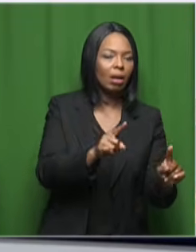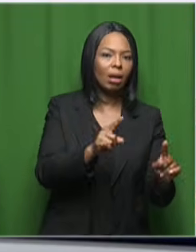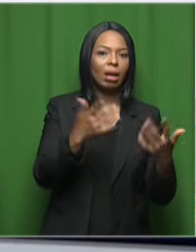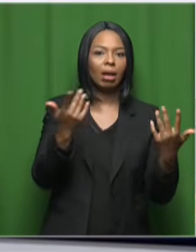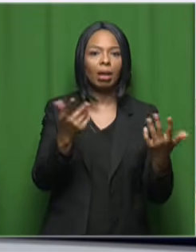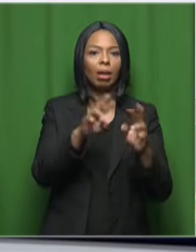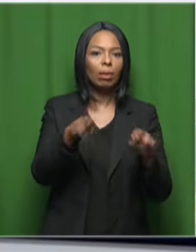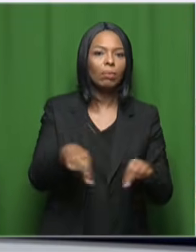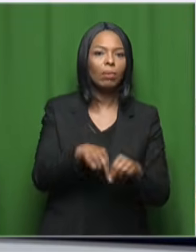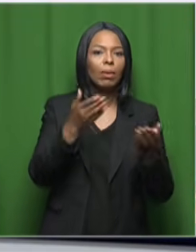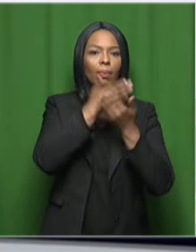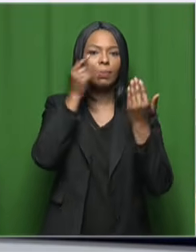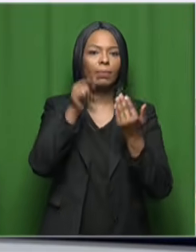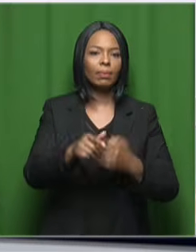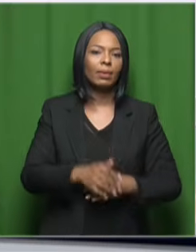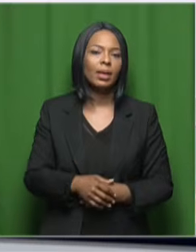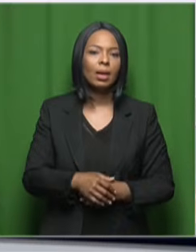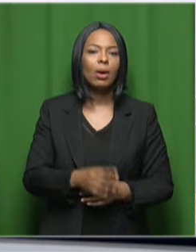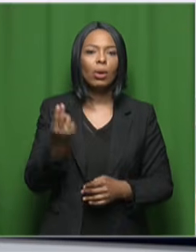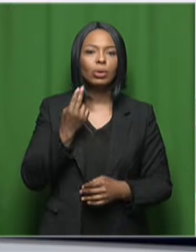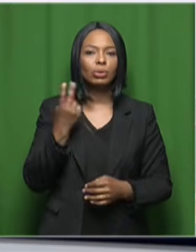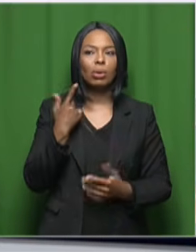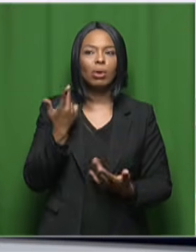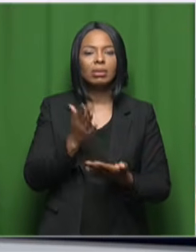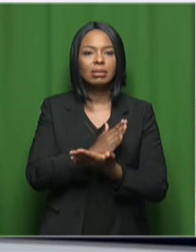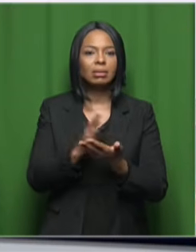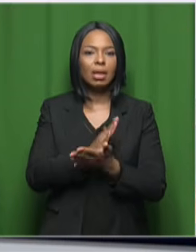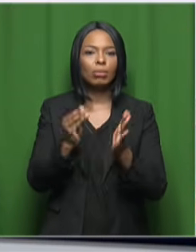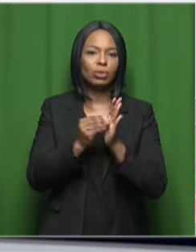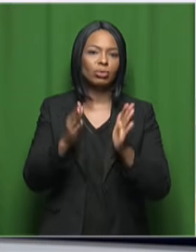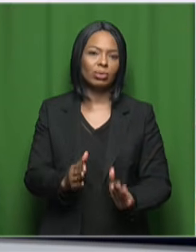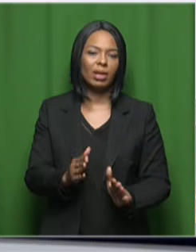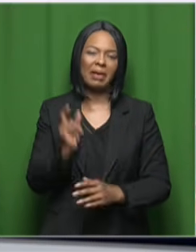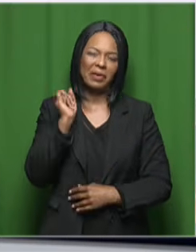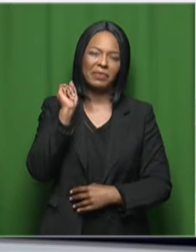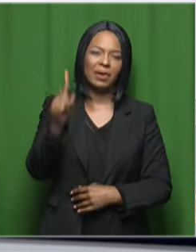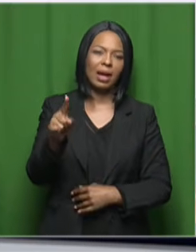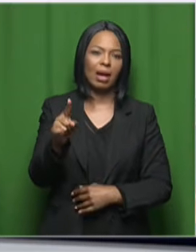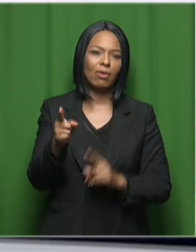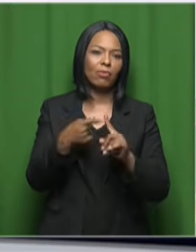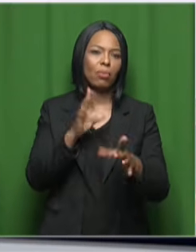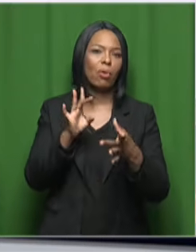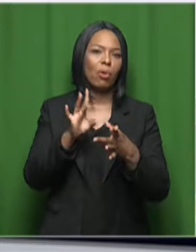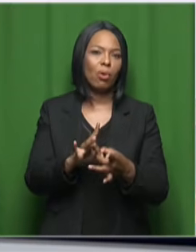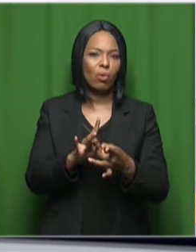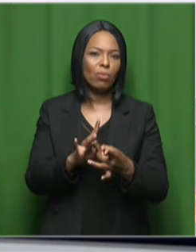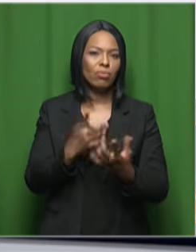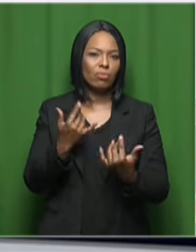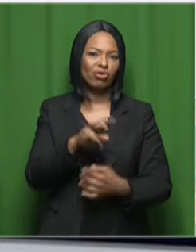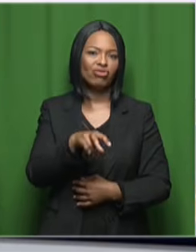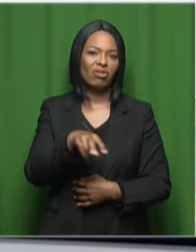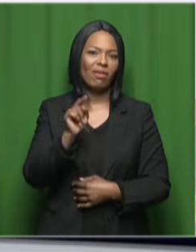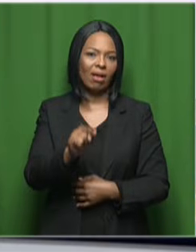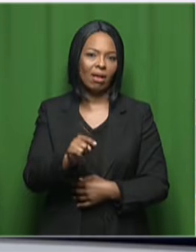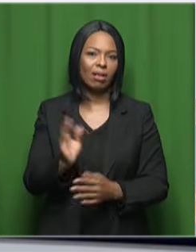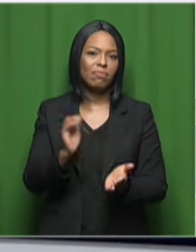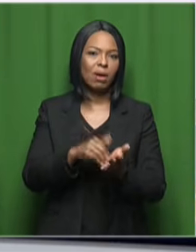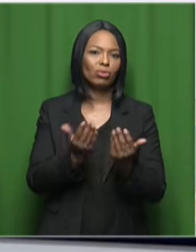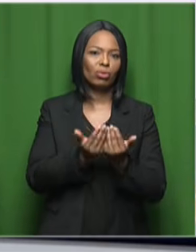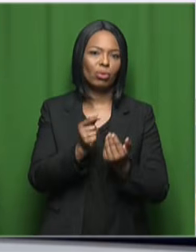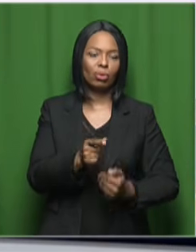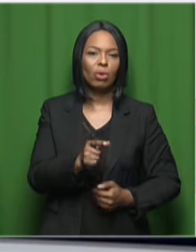substandard housing, and even travelling long distances and incurring high costs as a result. Now, with one bed available